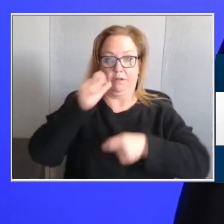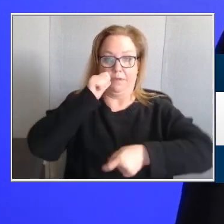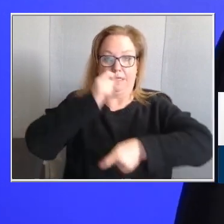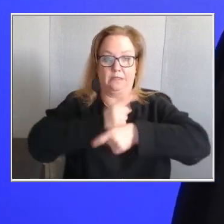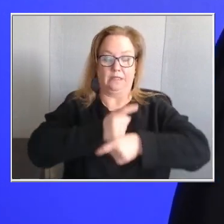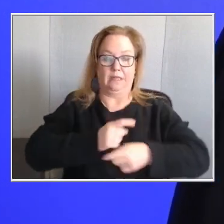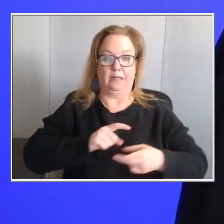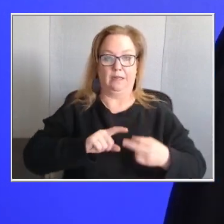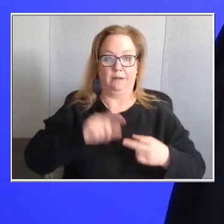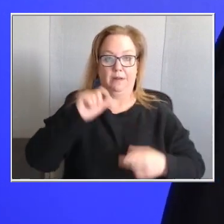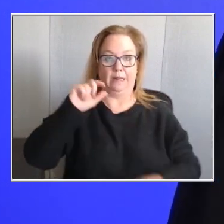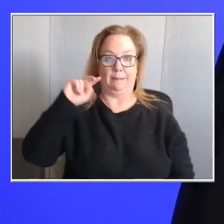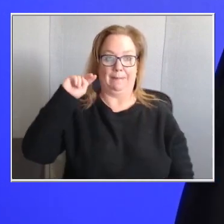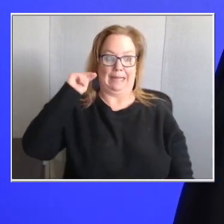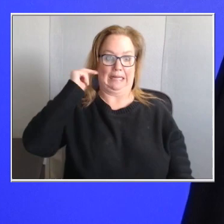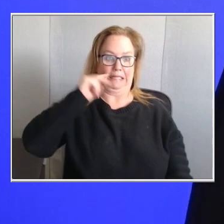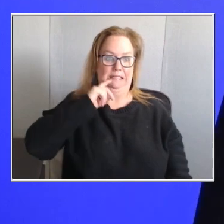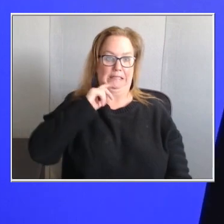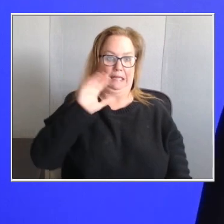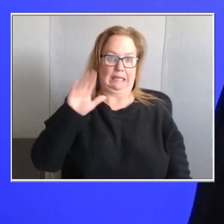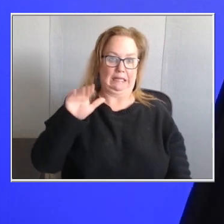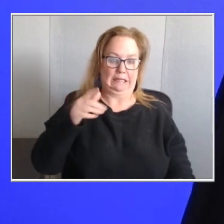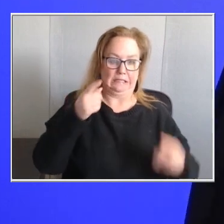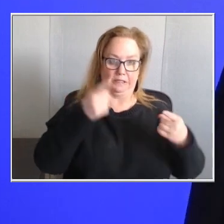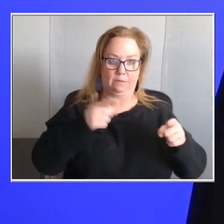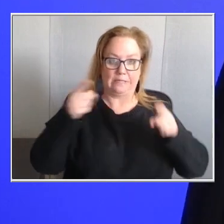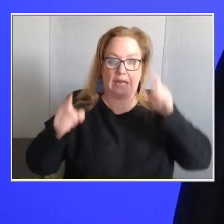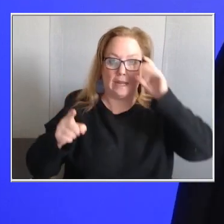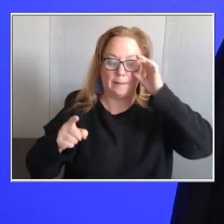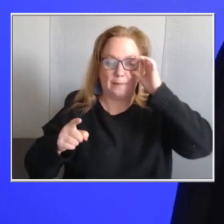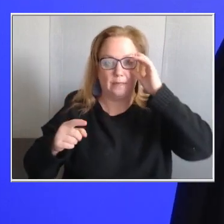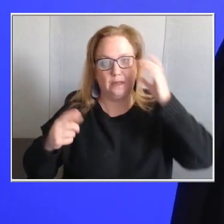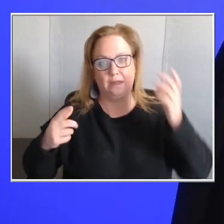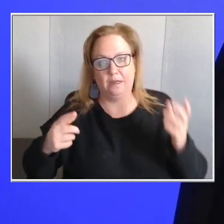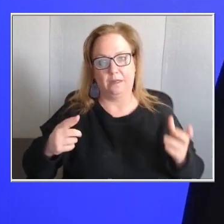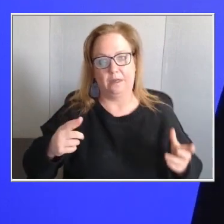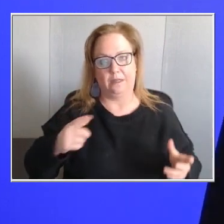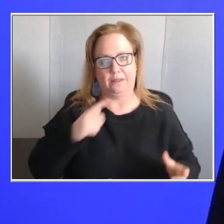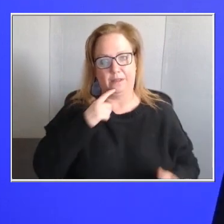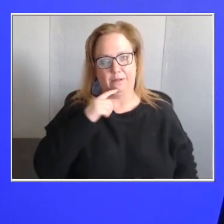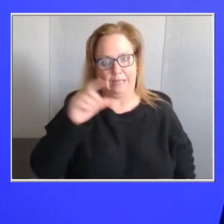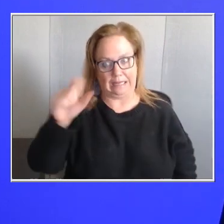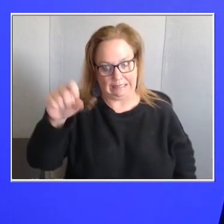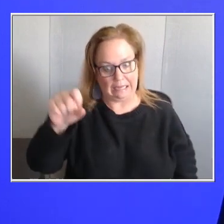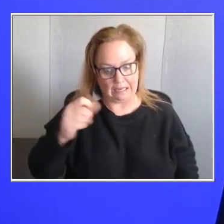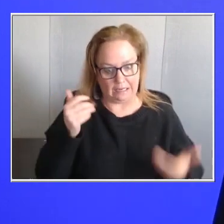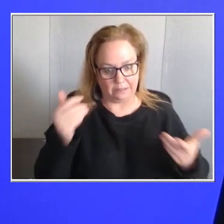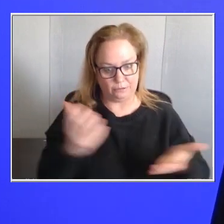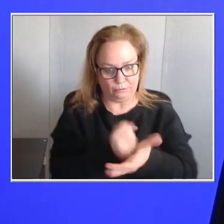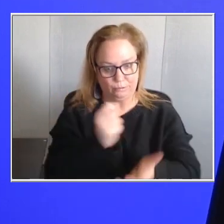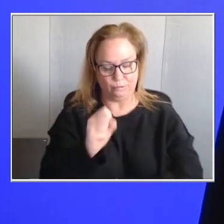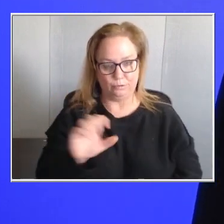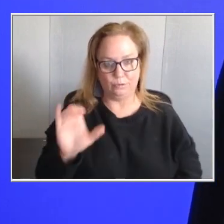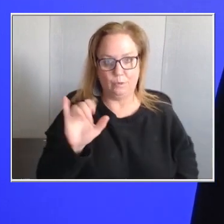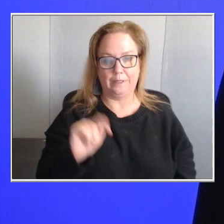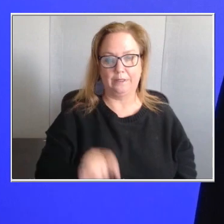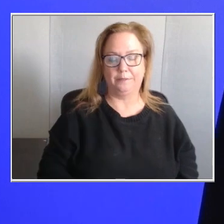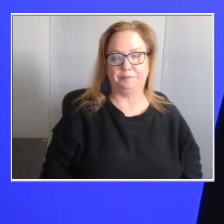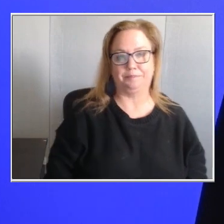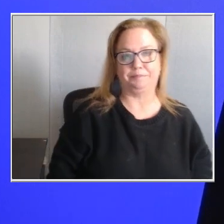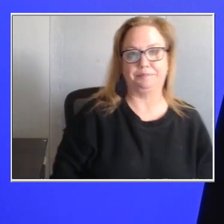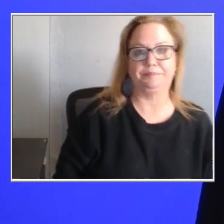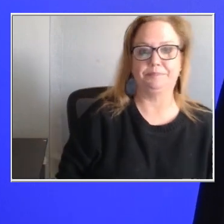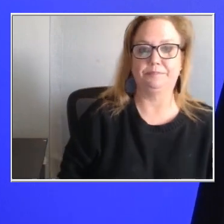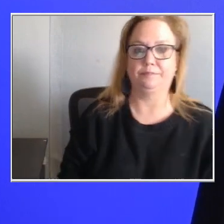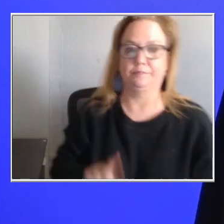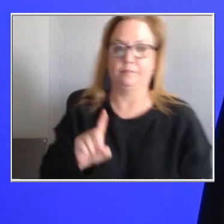niece and say, hey, this is what's going on, what do you think? And they're like, yeah. So as Dr.